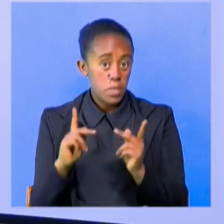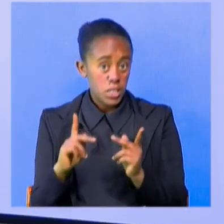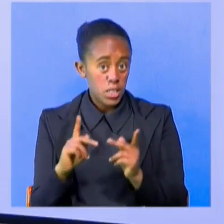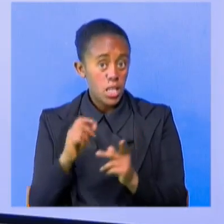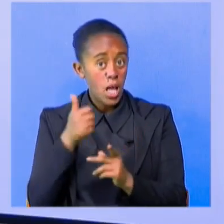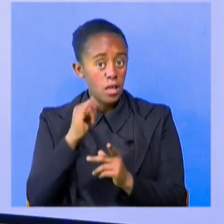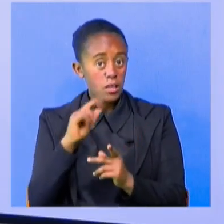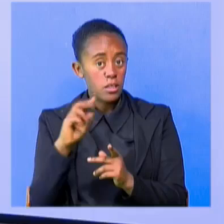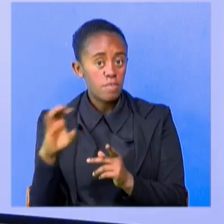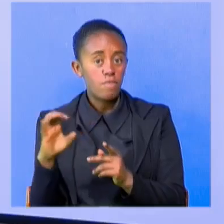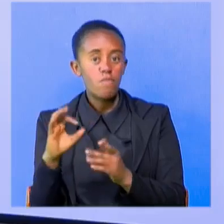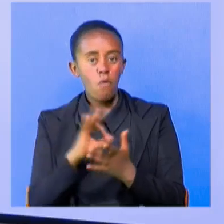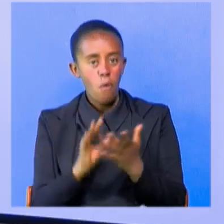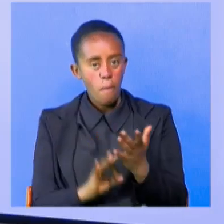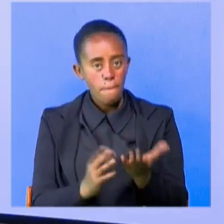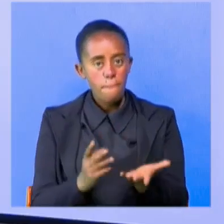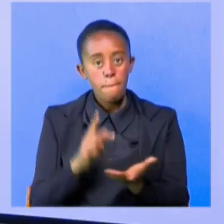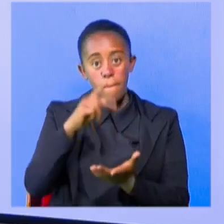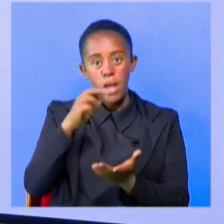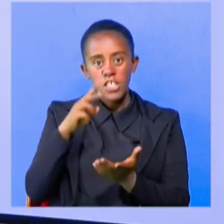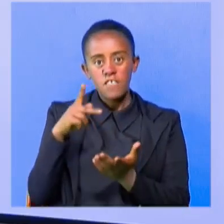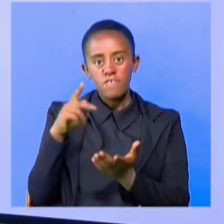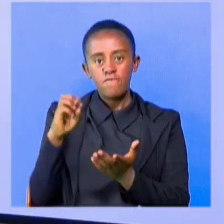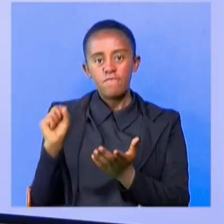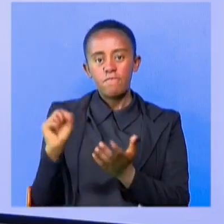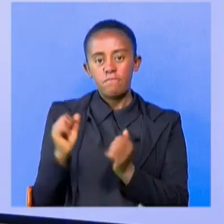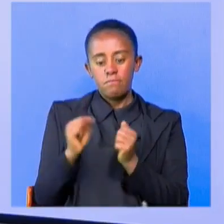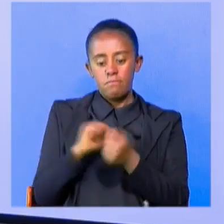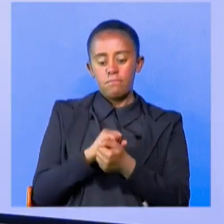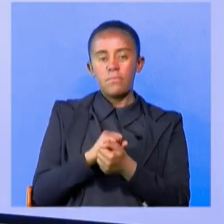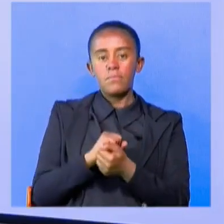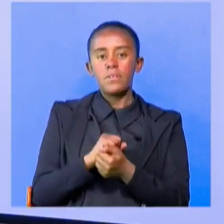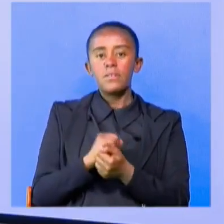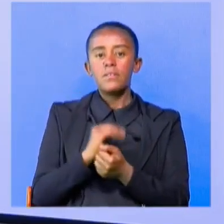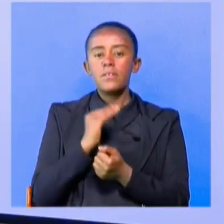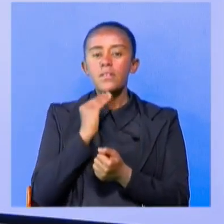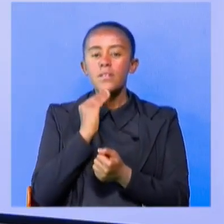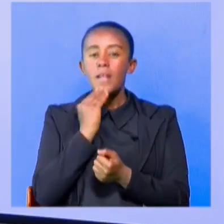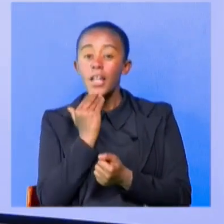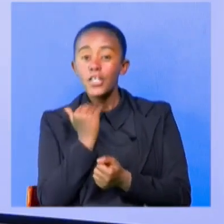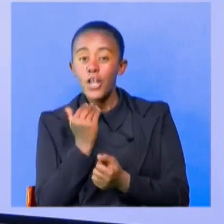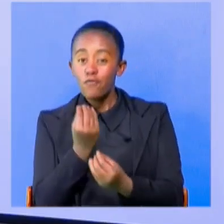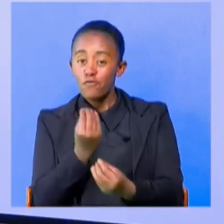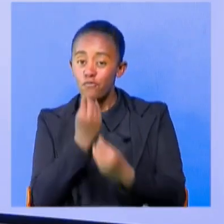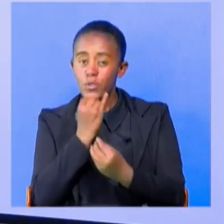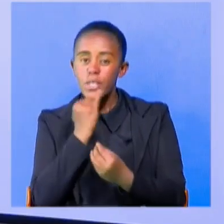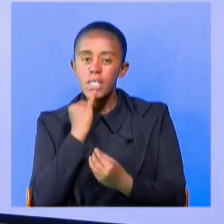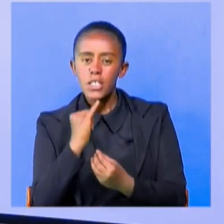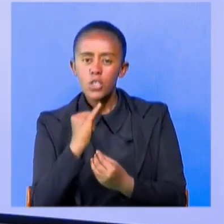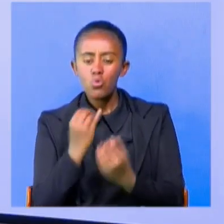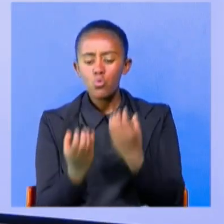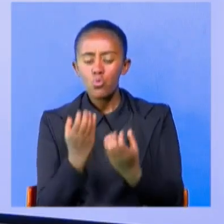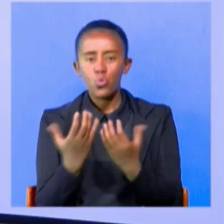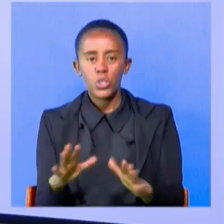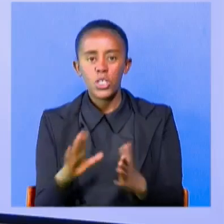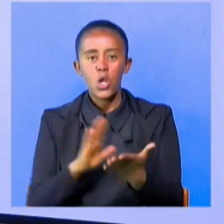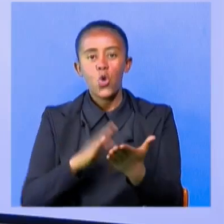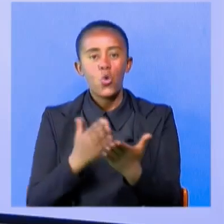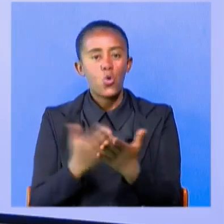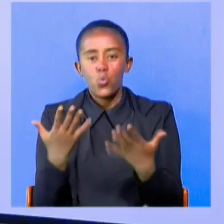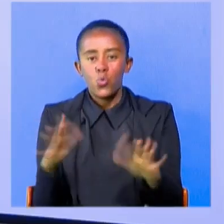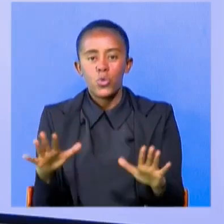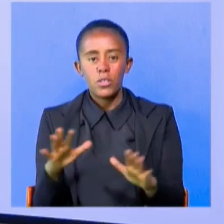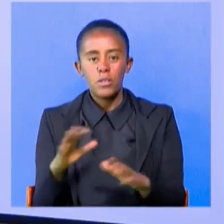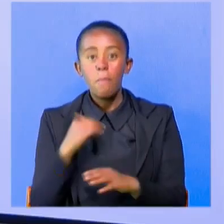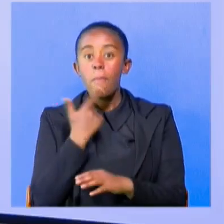active form. Whereas in the case of passive form, delicious food is cooked by whom? By